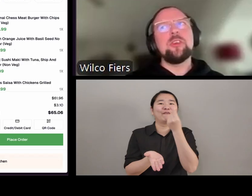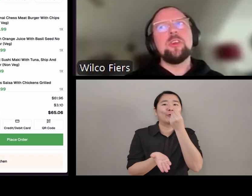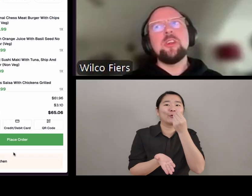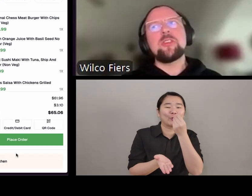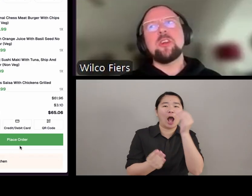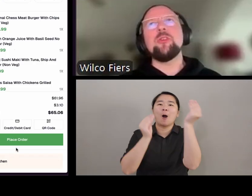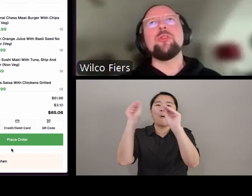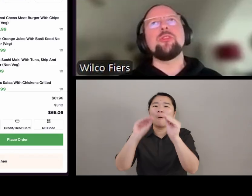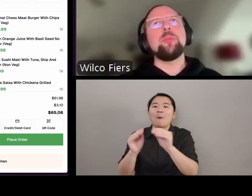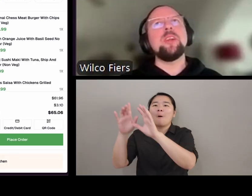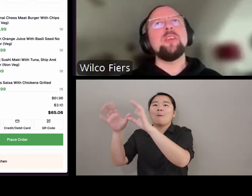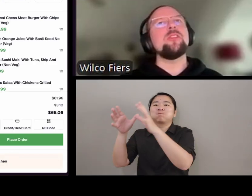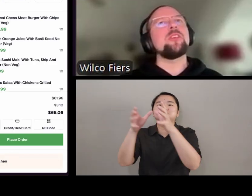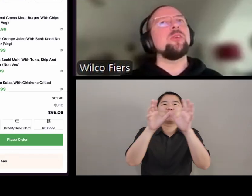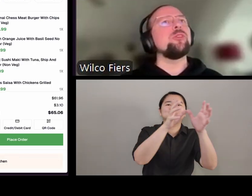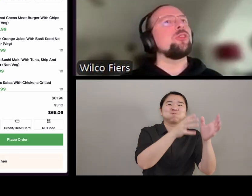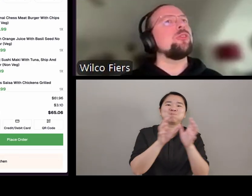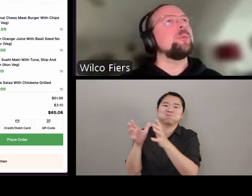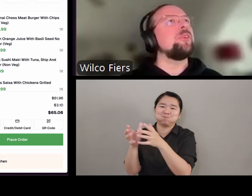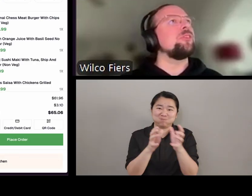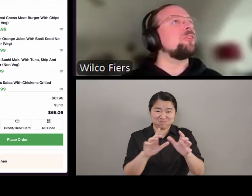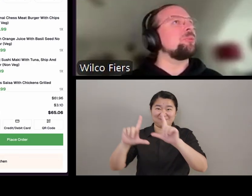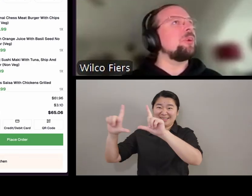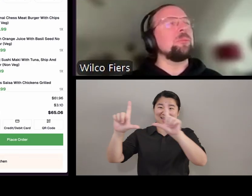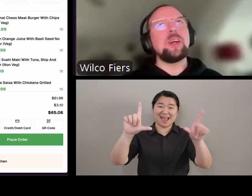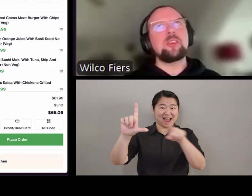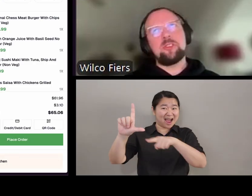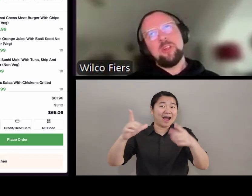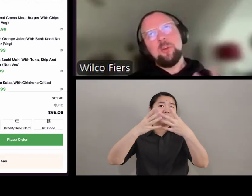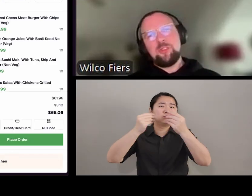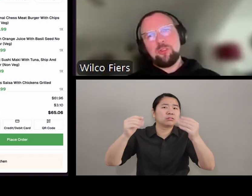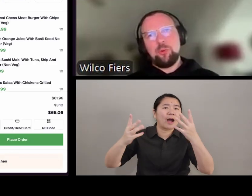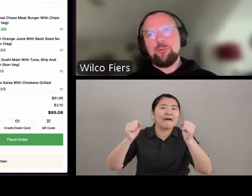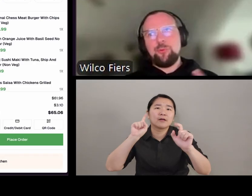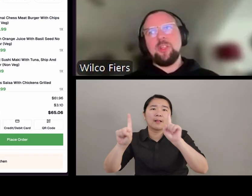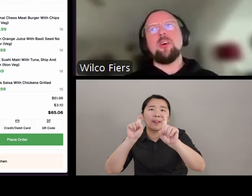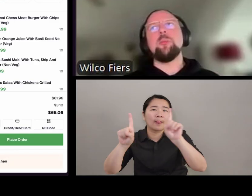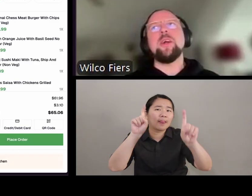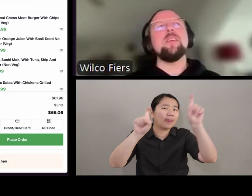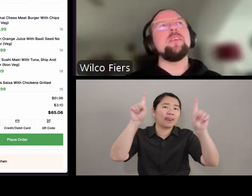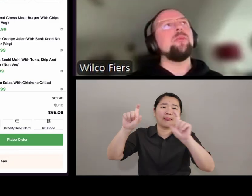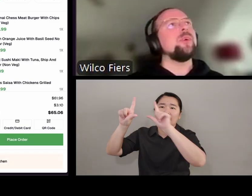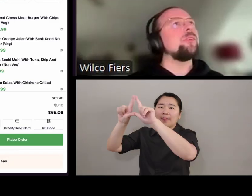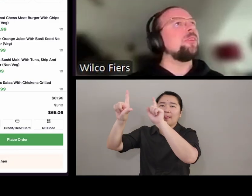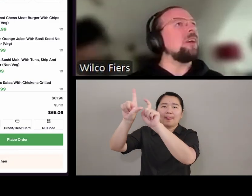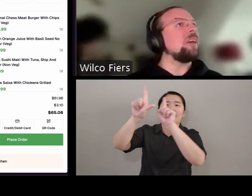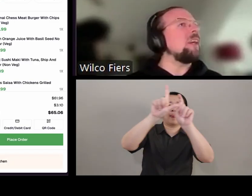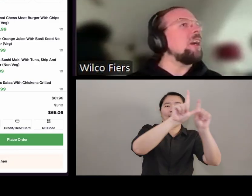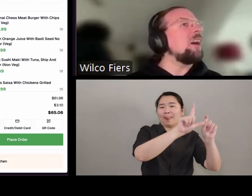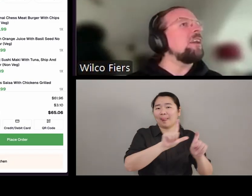restaurant. It's got all sorts of buttons. It's got all sorts of images. It's a pretty complex piece of work, fully automated